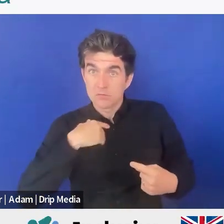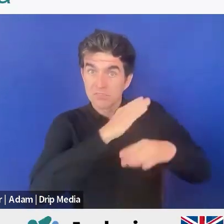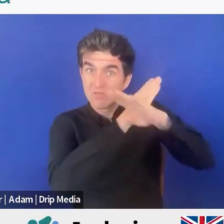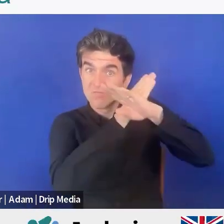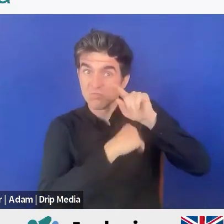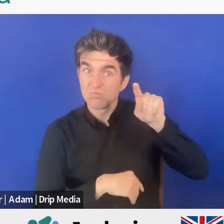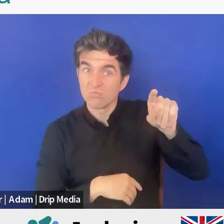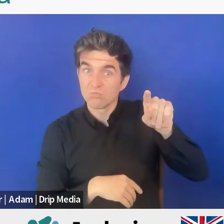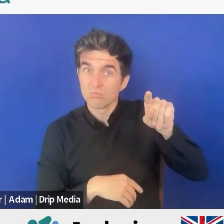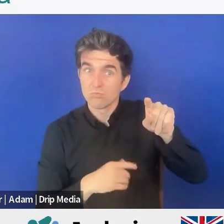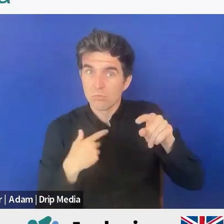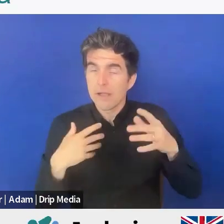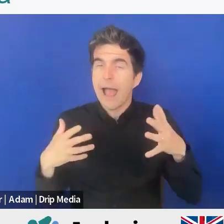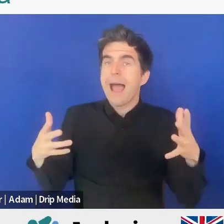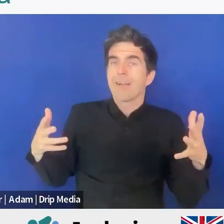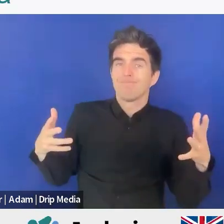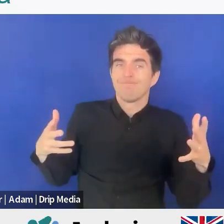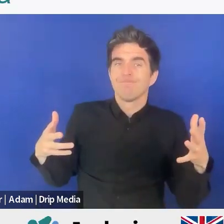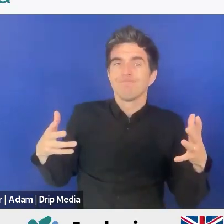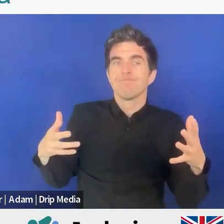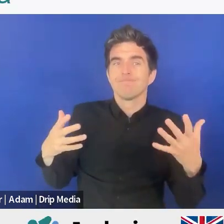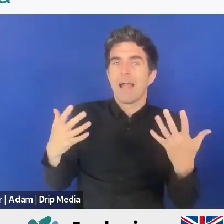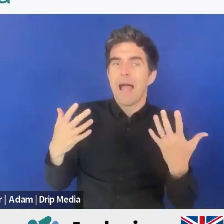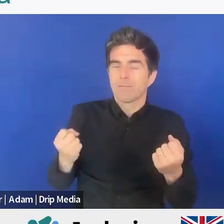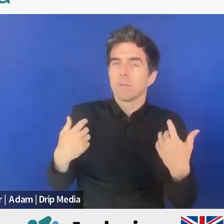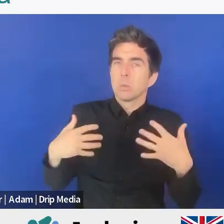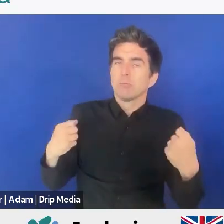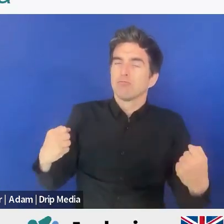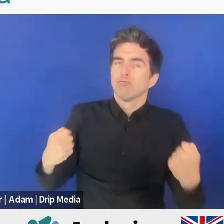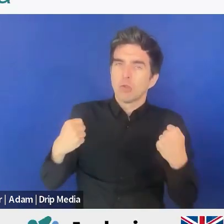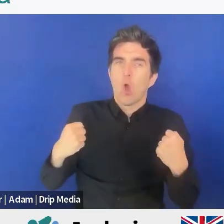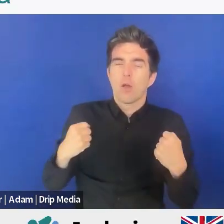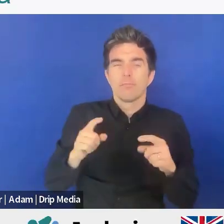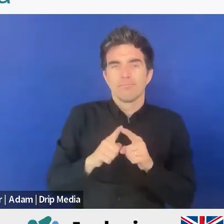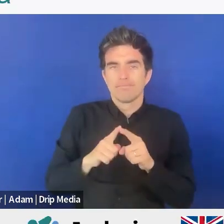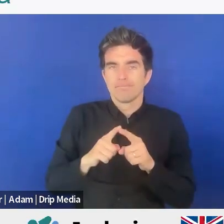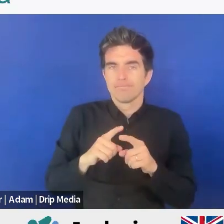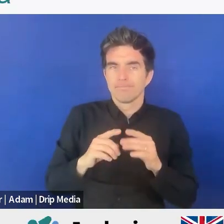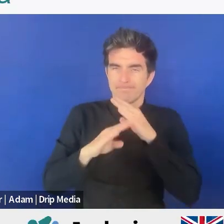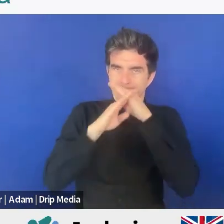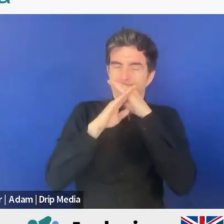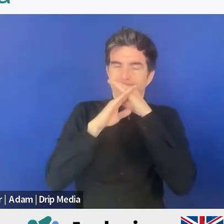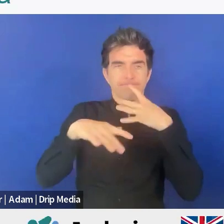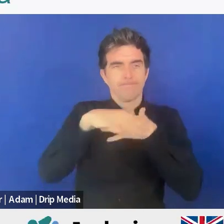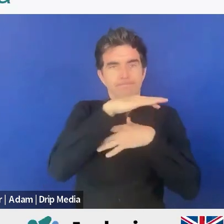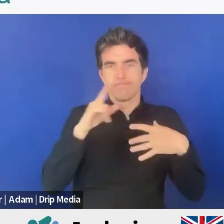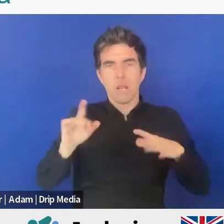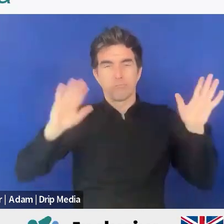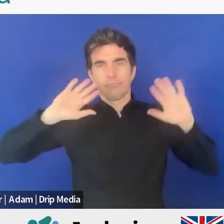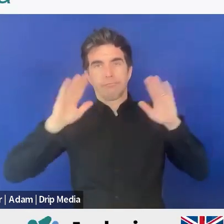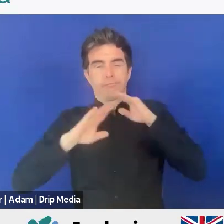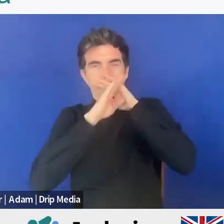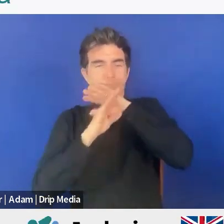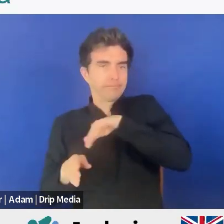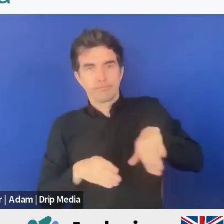our society, as well as internalized fear. And however, our team didn't